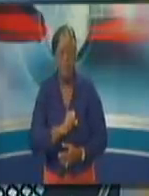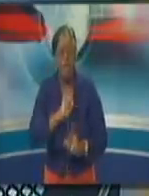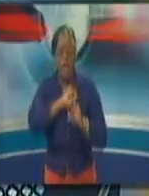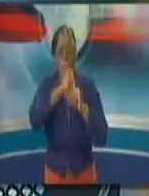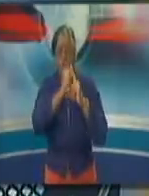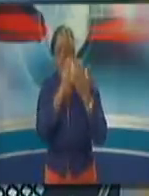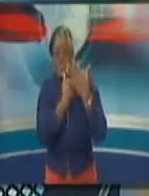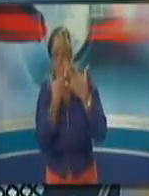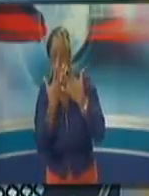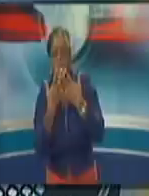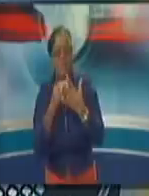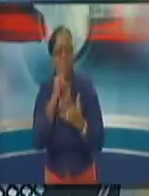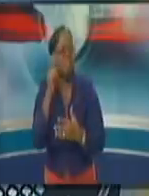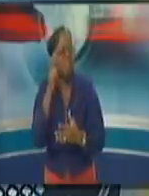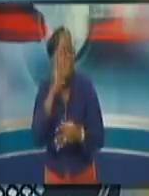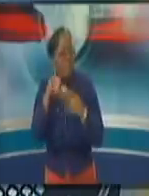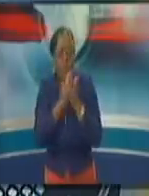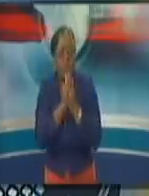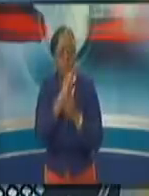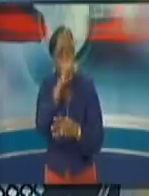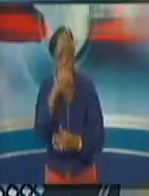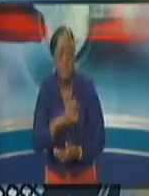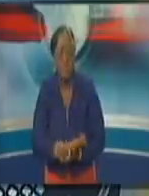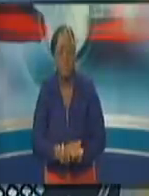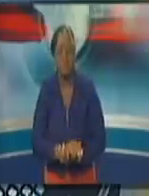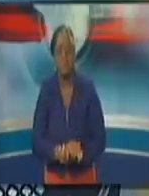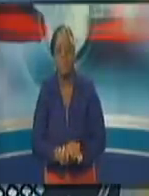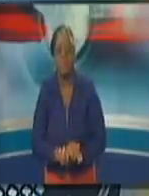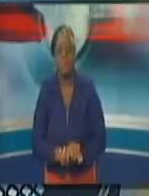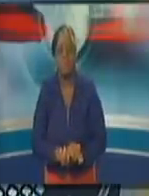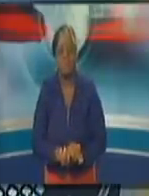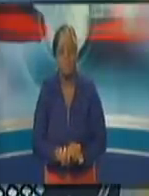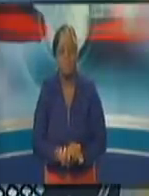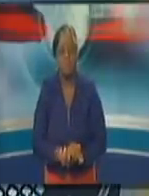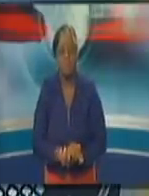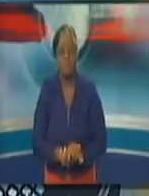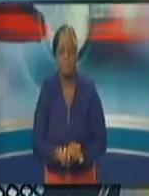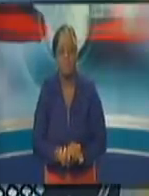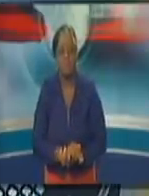hear all of what the question that was being asked from someone. Did he? Okay,